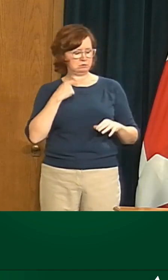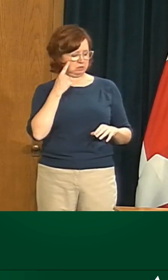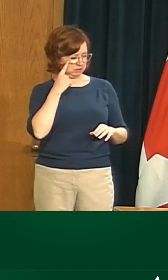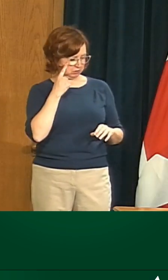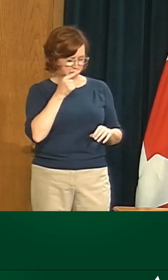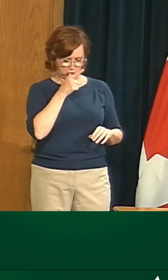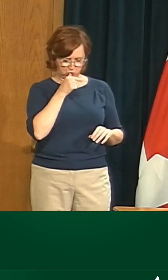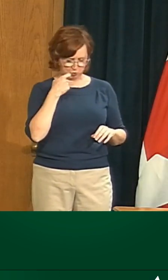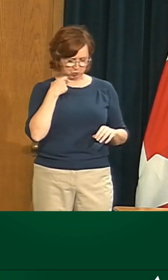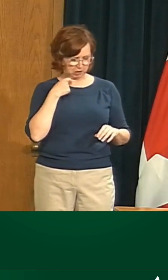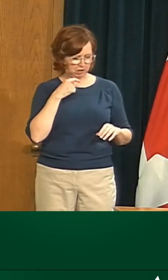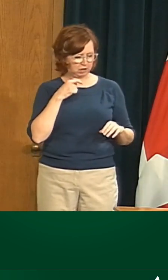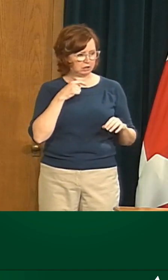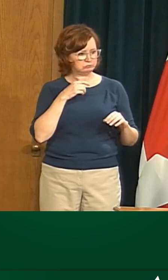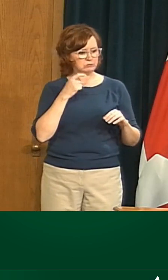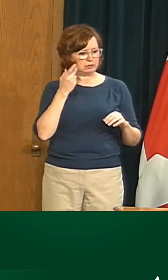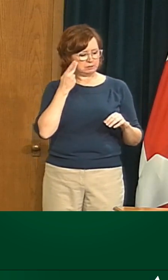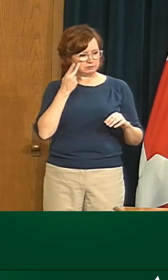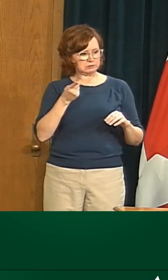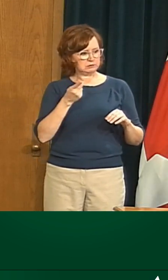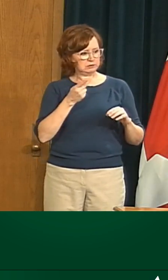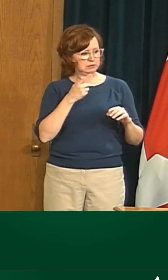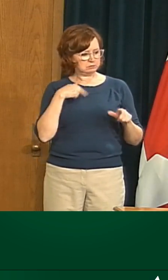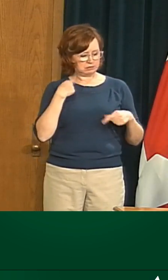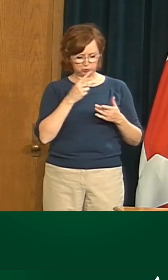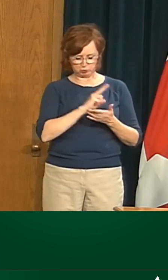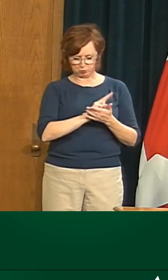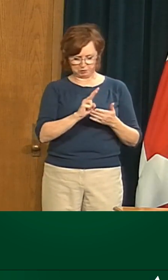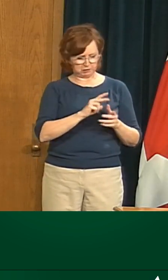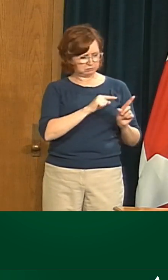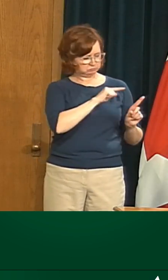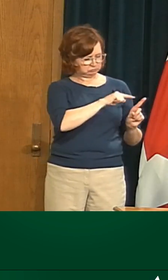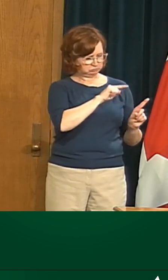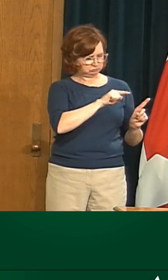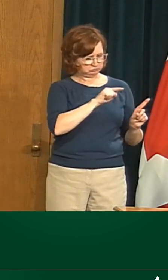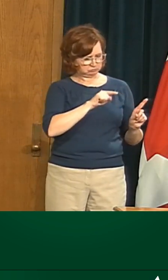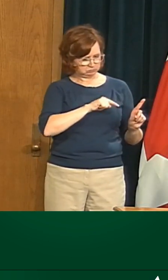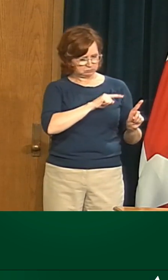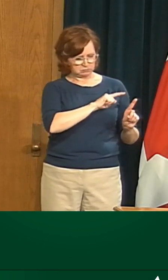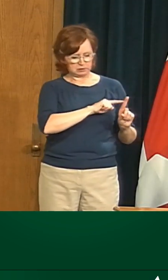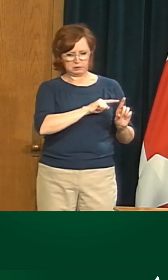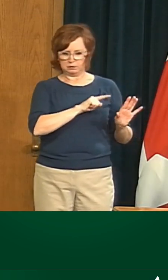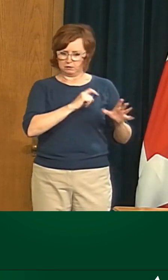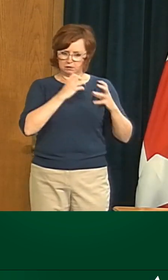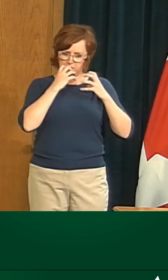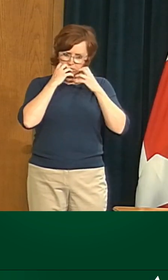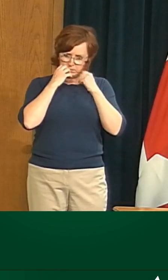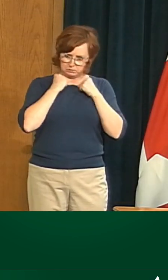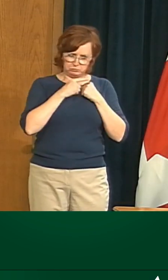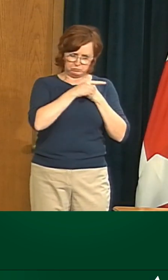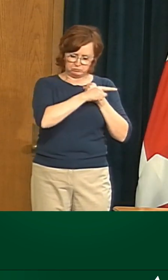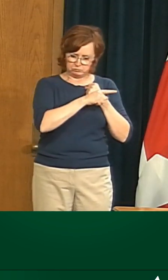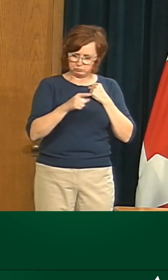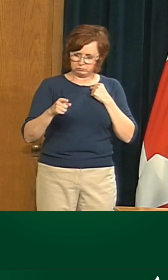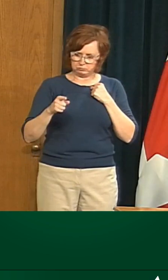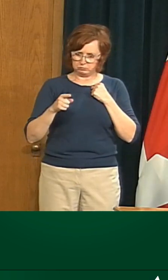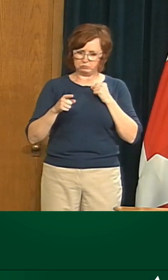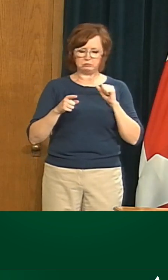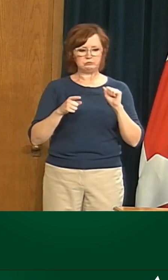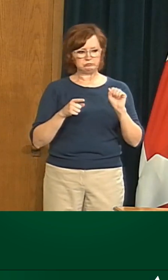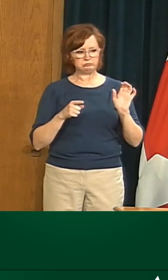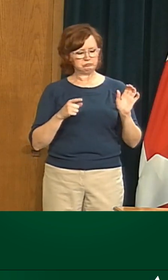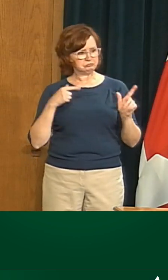contact with over the course of the past 2 weeks, and those are the people that ultimately you are making every effort to keep safe by ensuring that